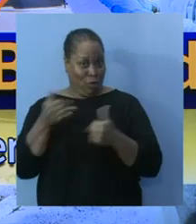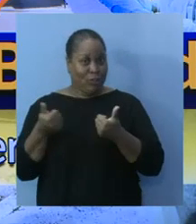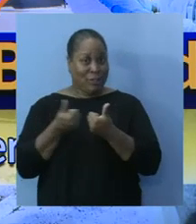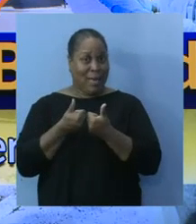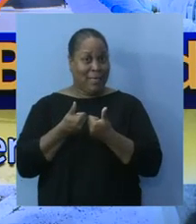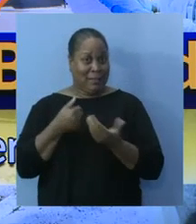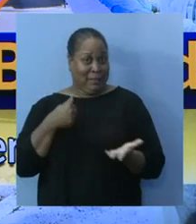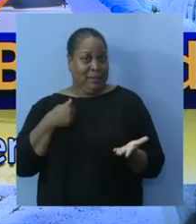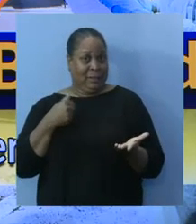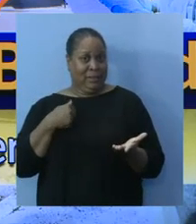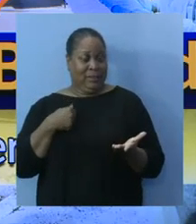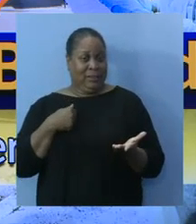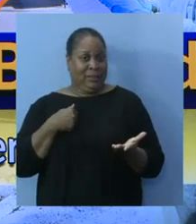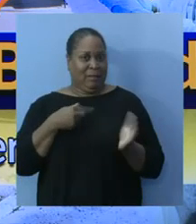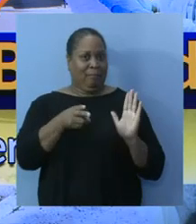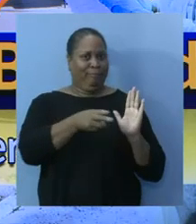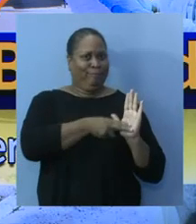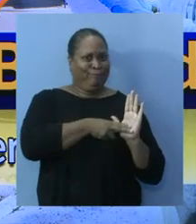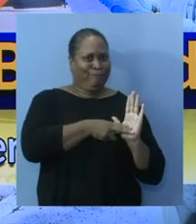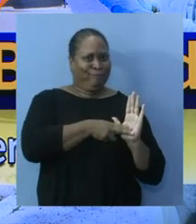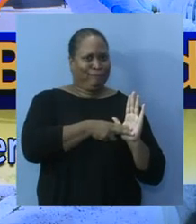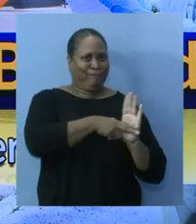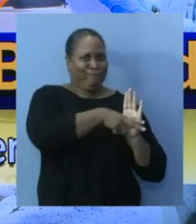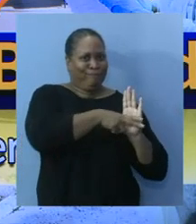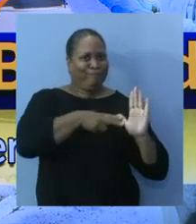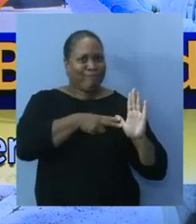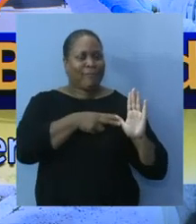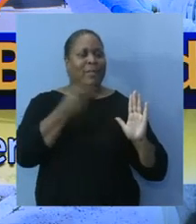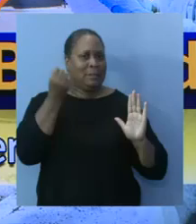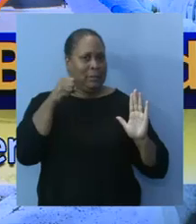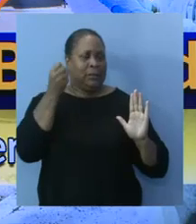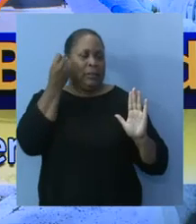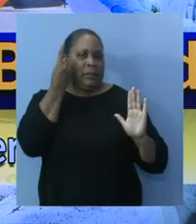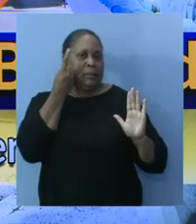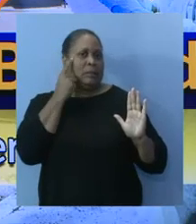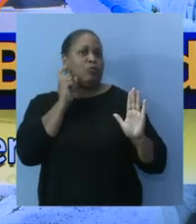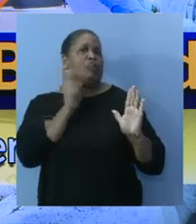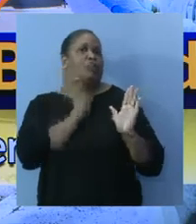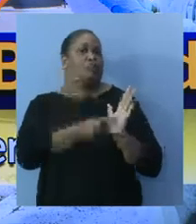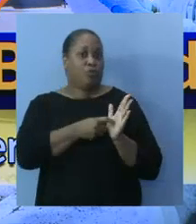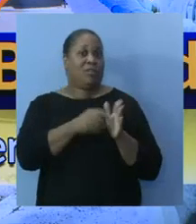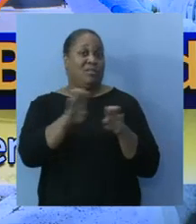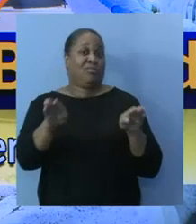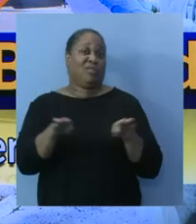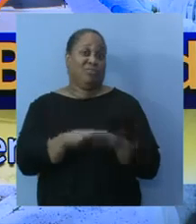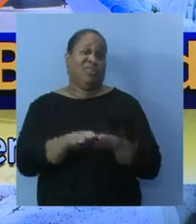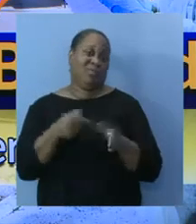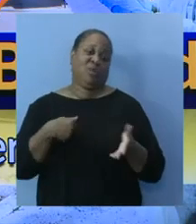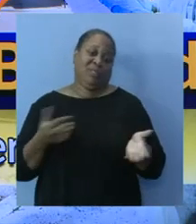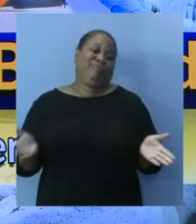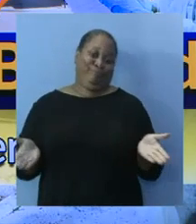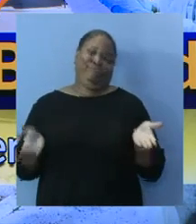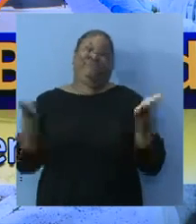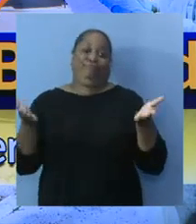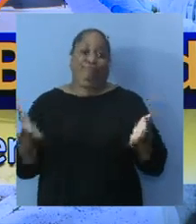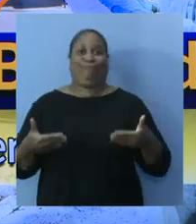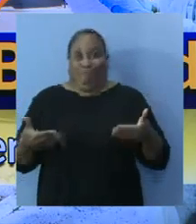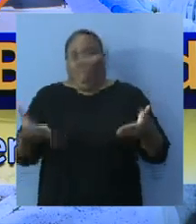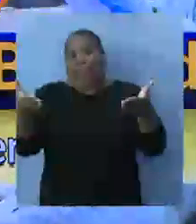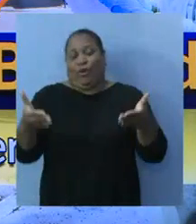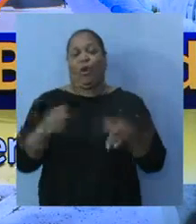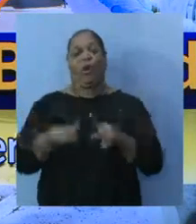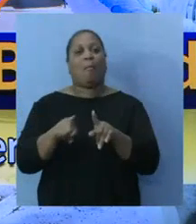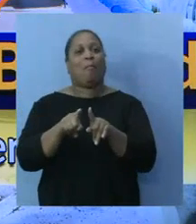I have with that, Sarah, is the fact that it is understood and noticed. In Bermuda, we just, we go with black persons, but in